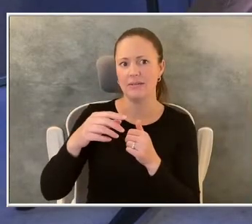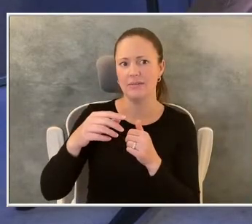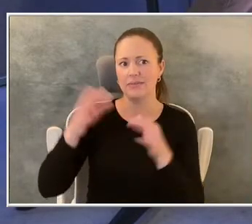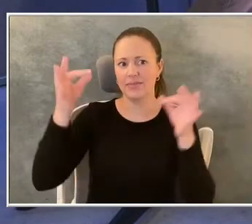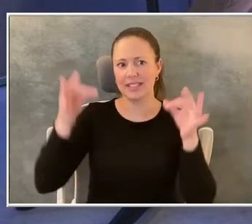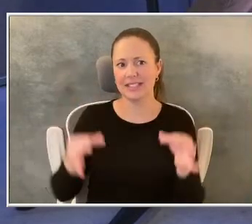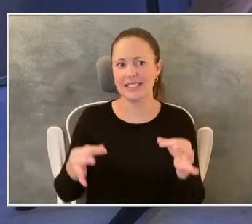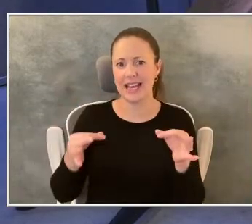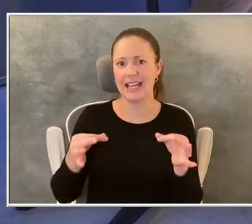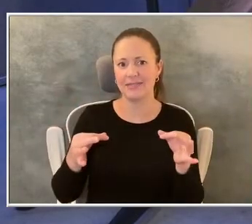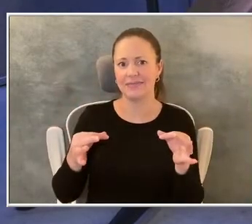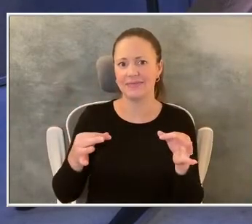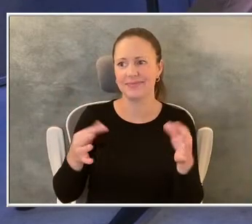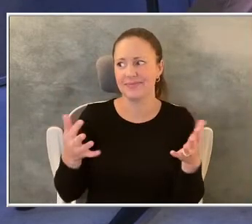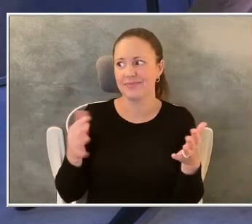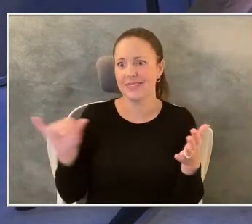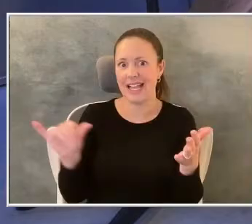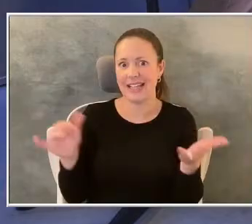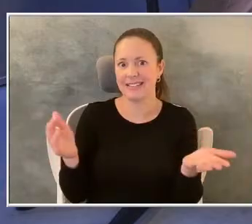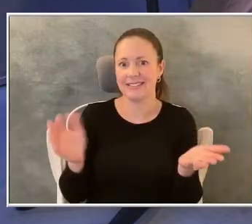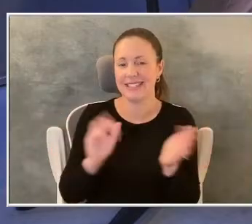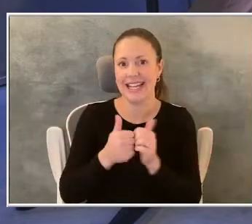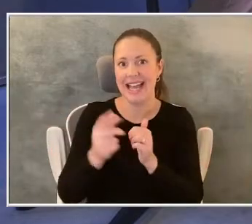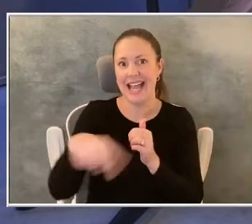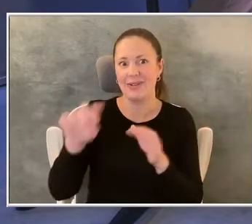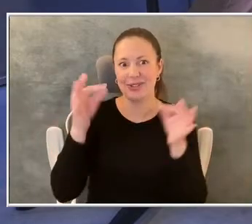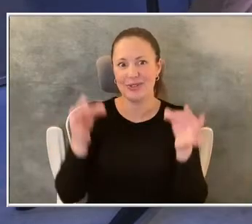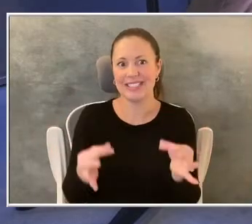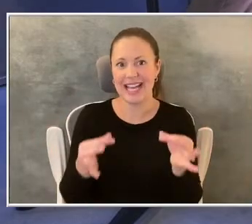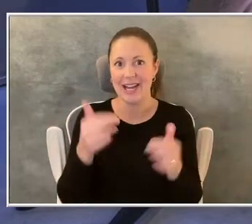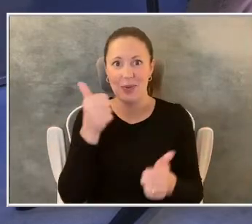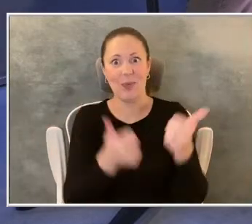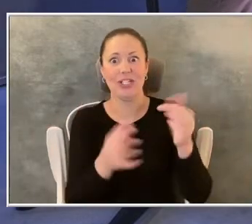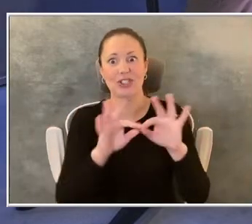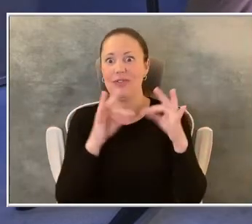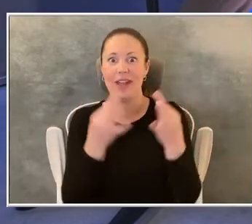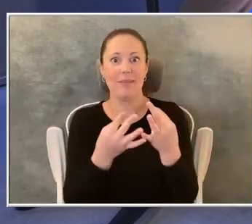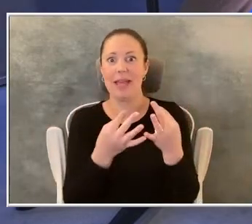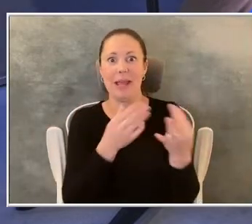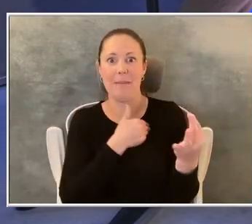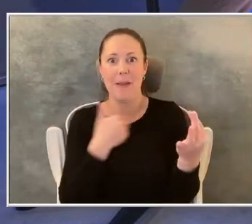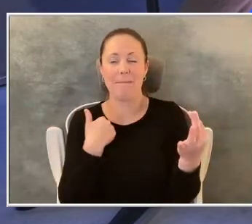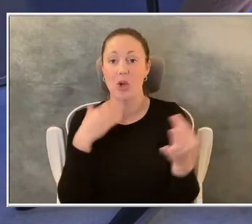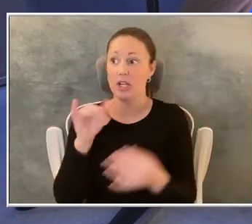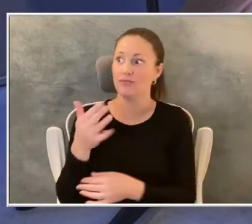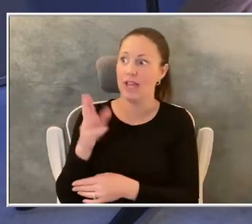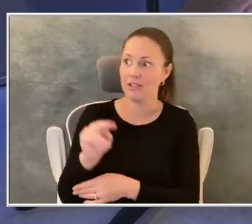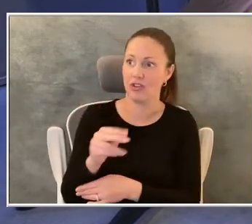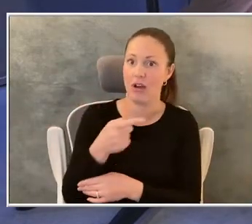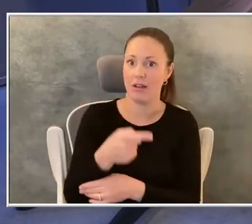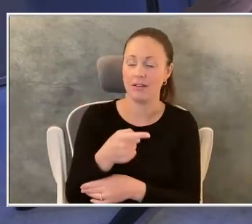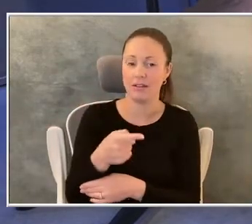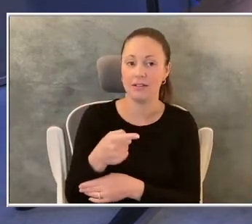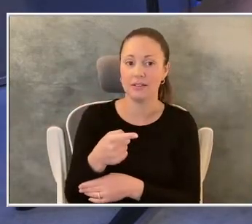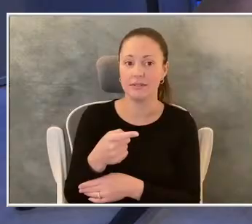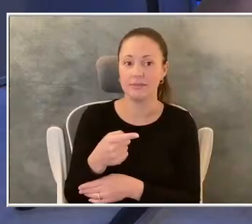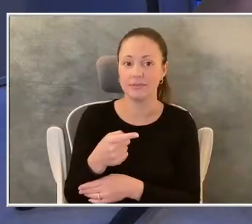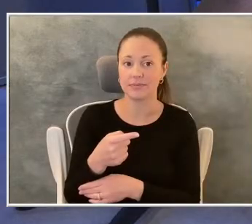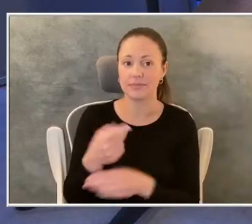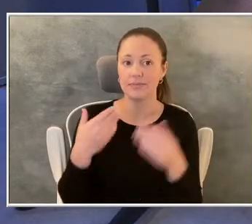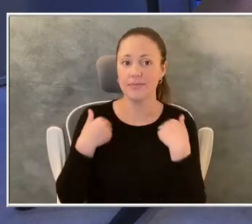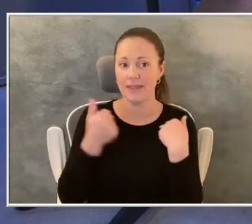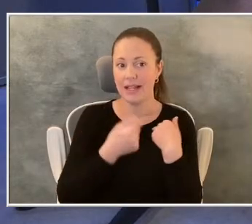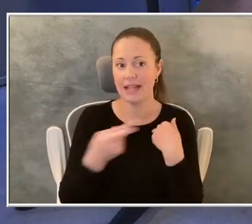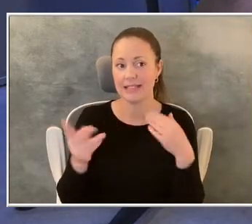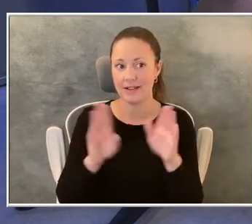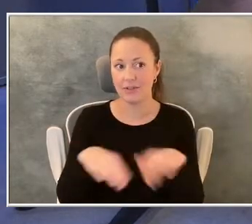Dr. Singh, just tell us, you know, how do you decide which family member? John has, he has several children, so where